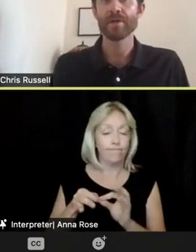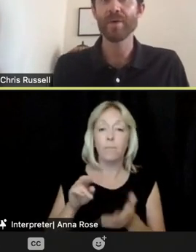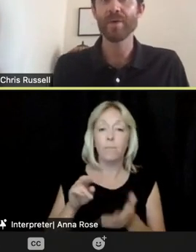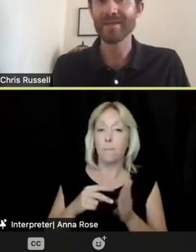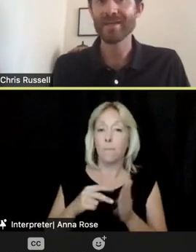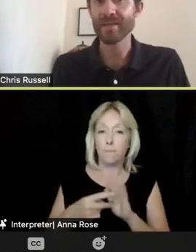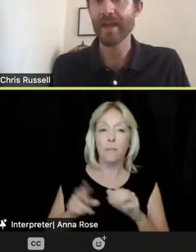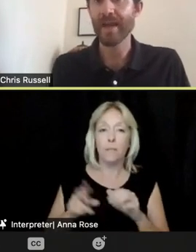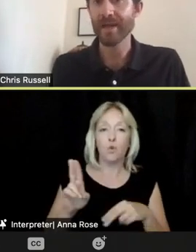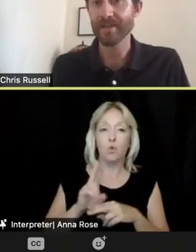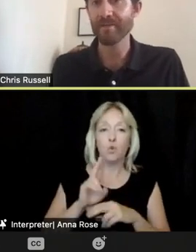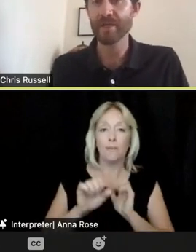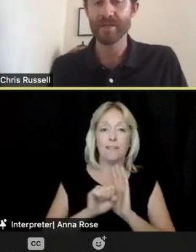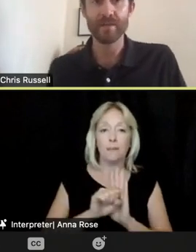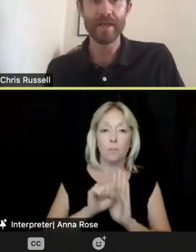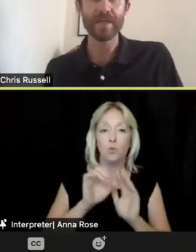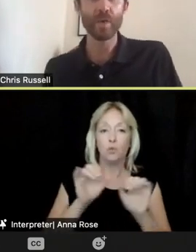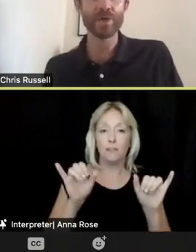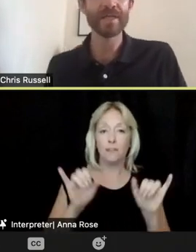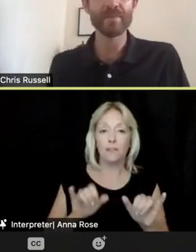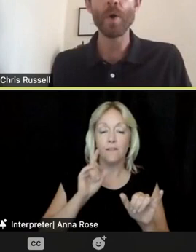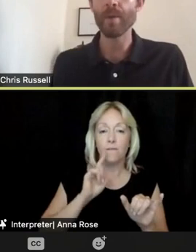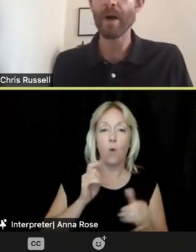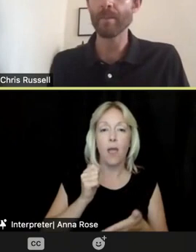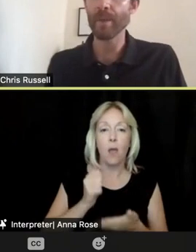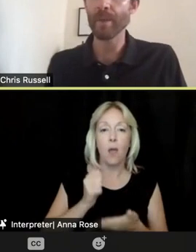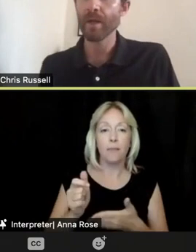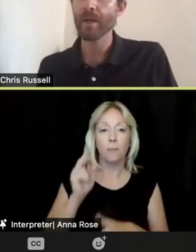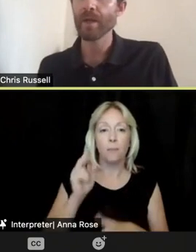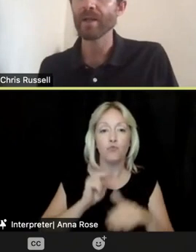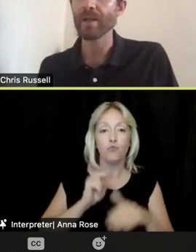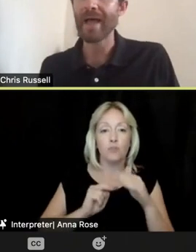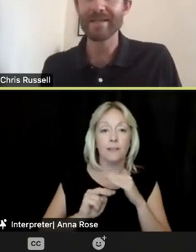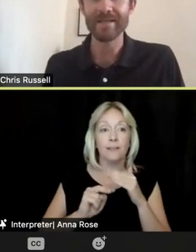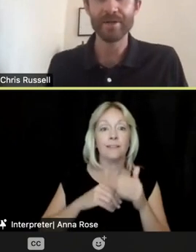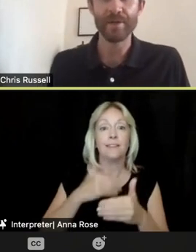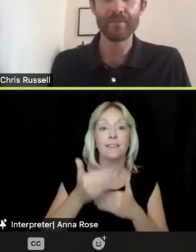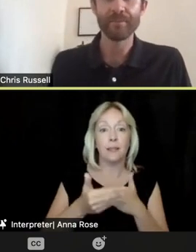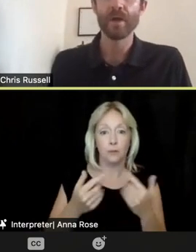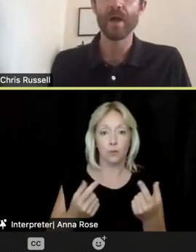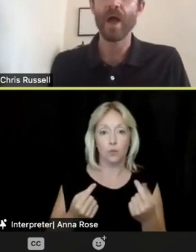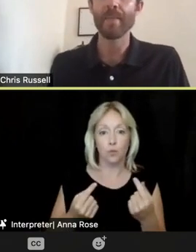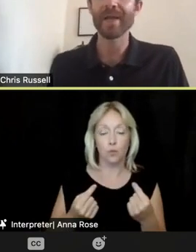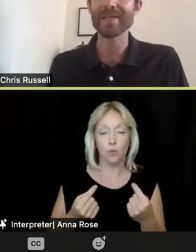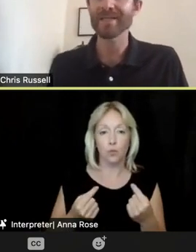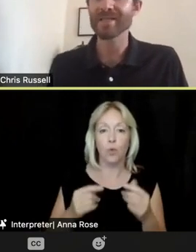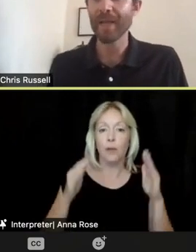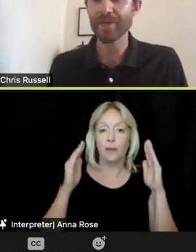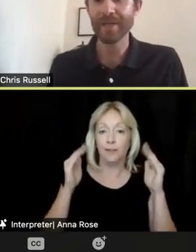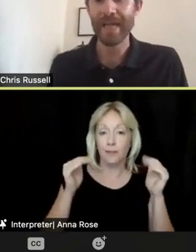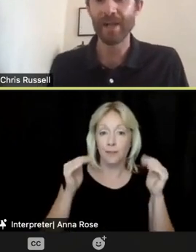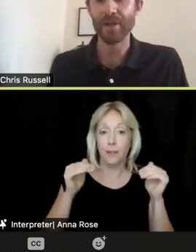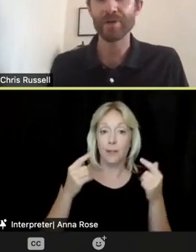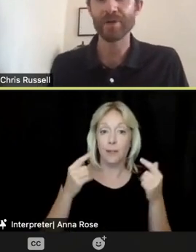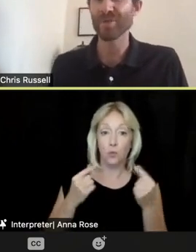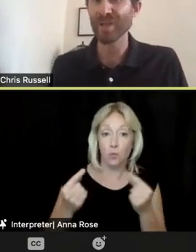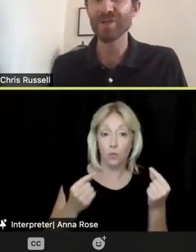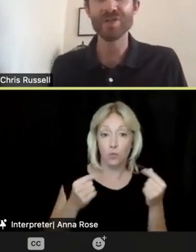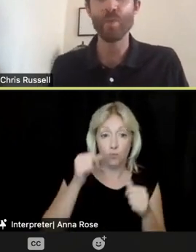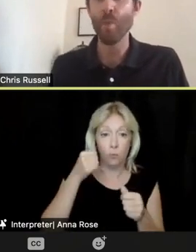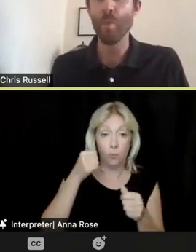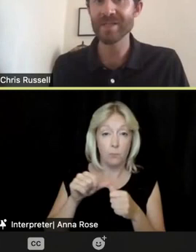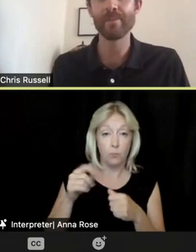system to anticipate activities. And that's what Jen spoke about a bit in the last session, an anticipation